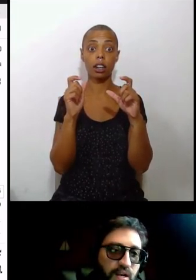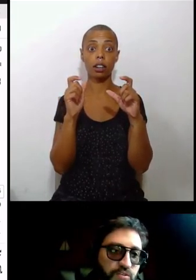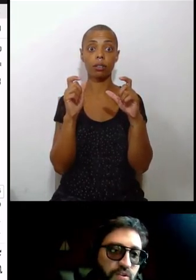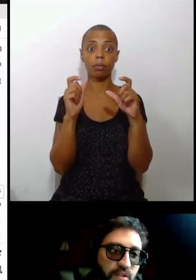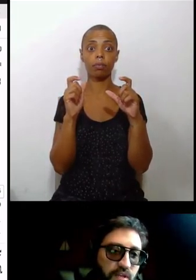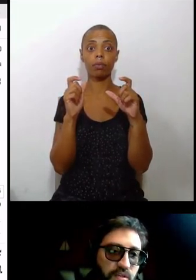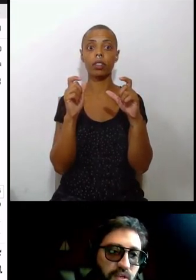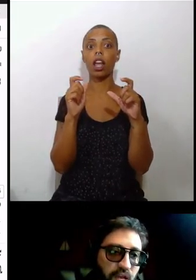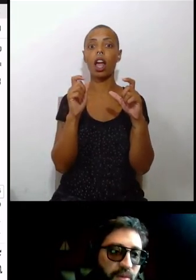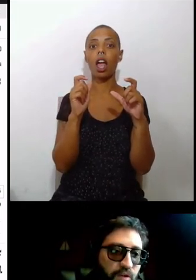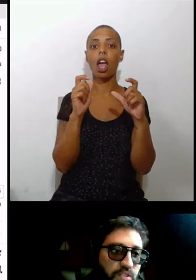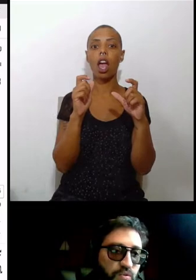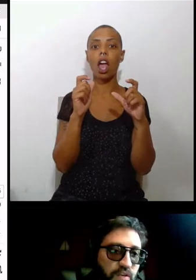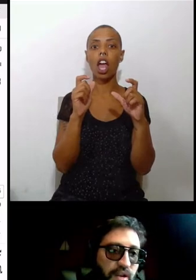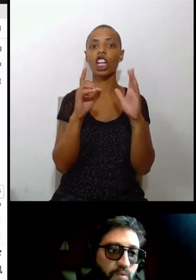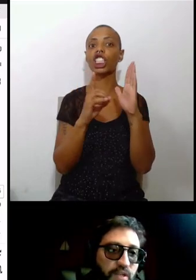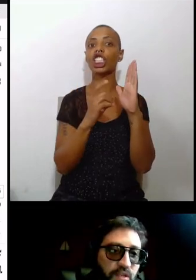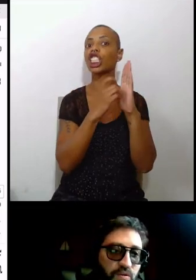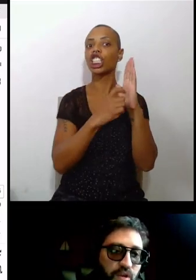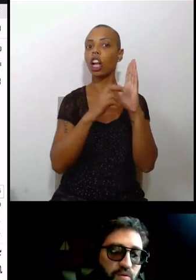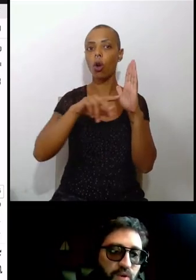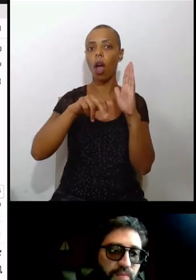analog photographs